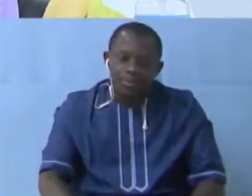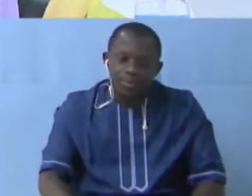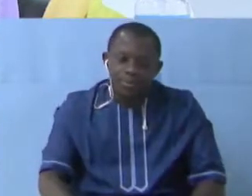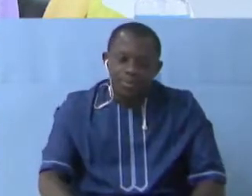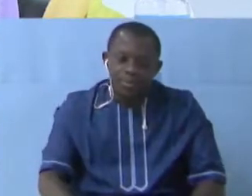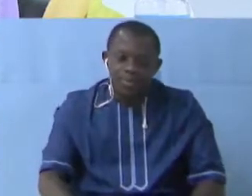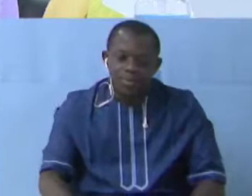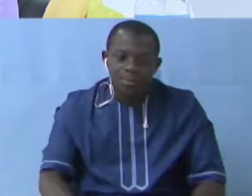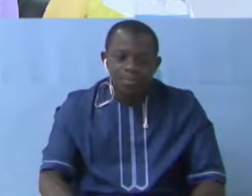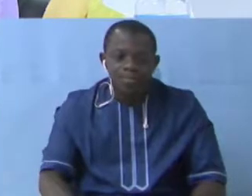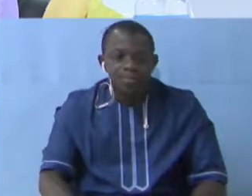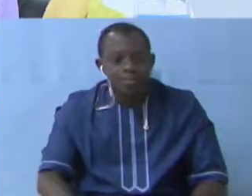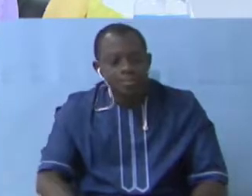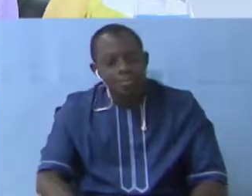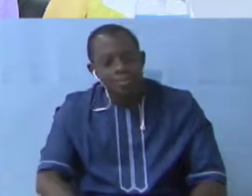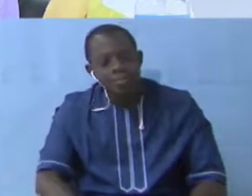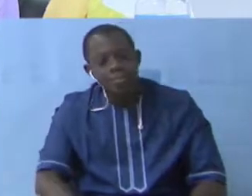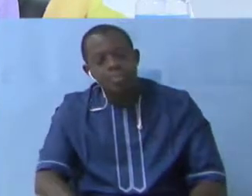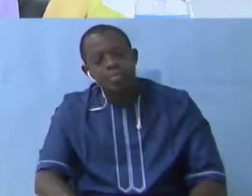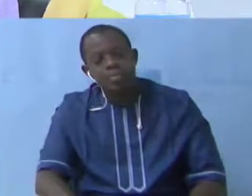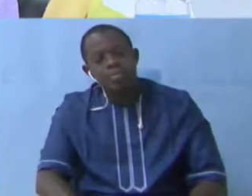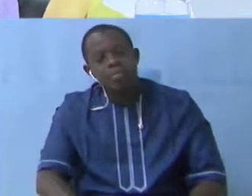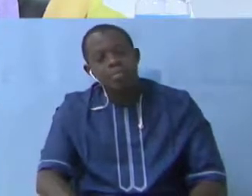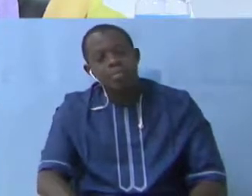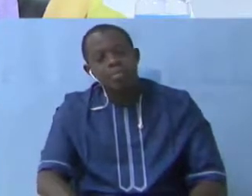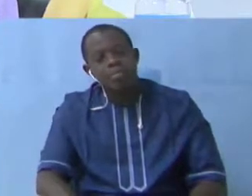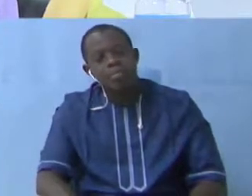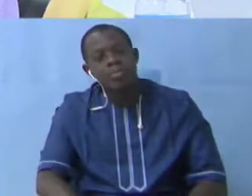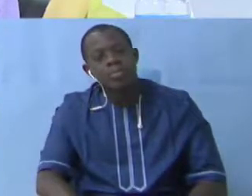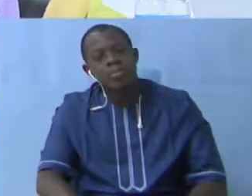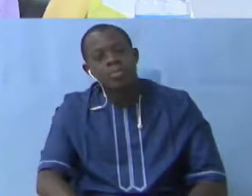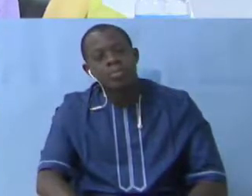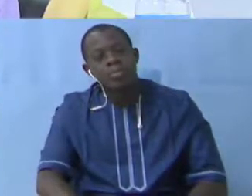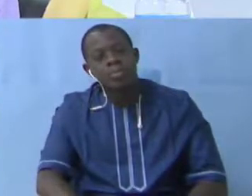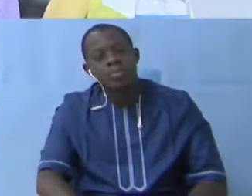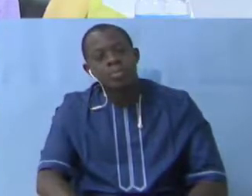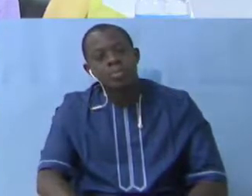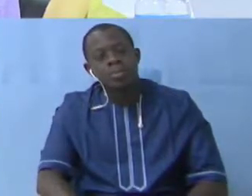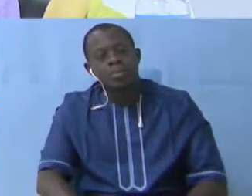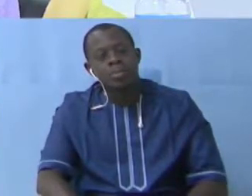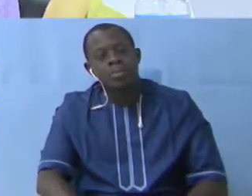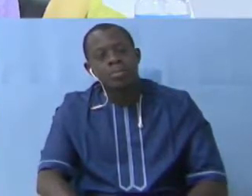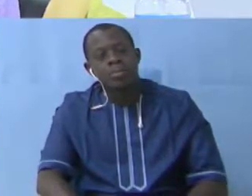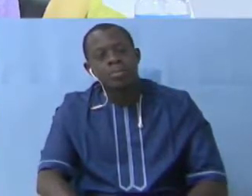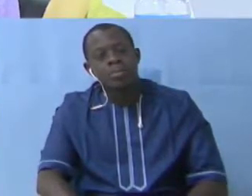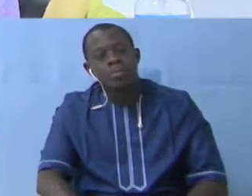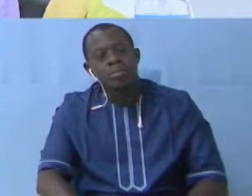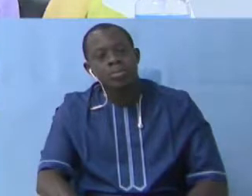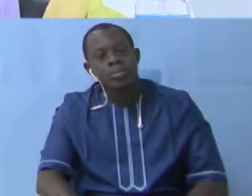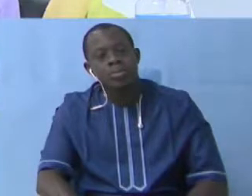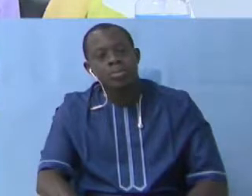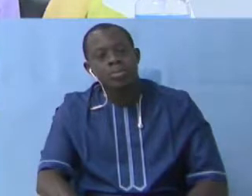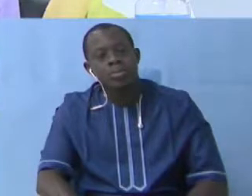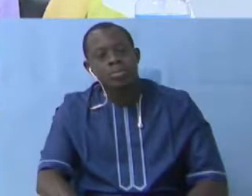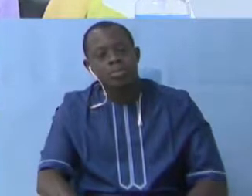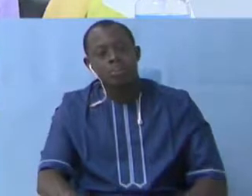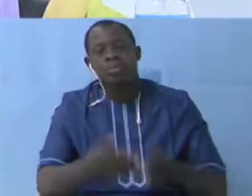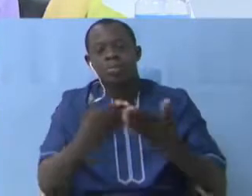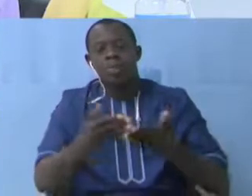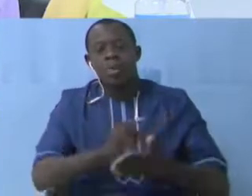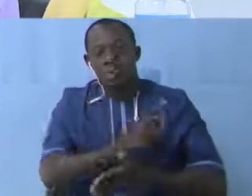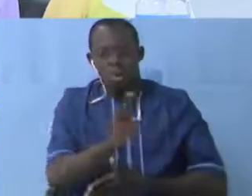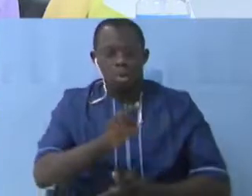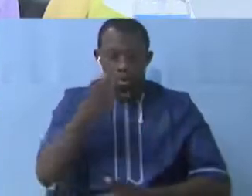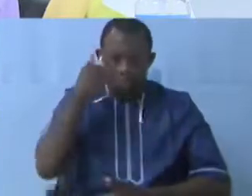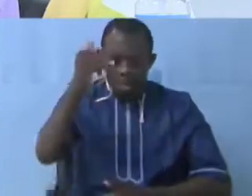xam ne jëm na ci seen kaw. So we called the president to take action, and also to see